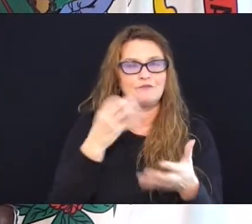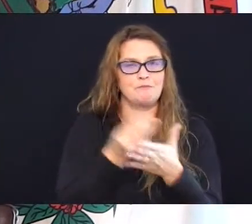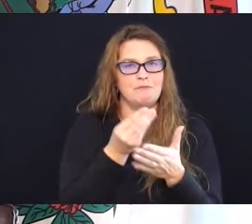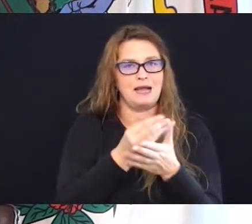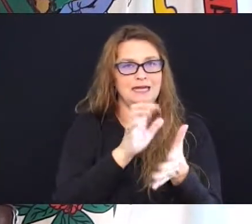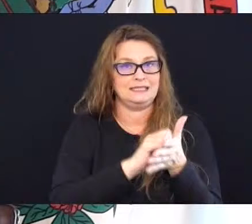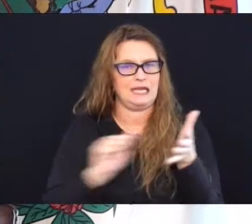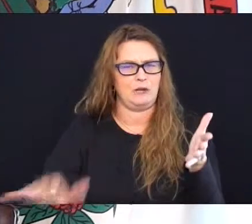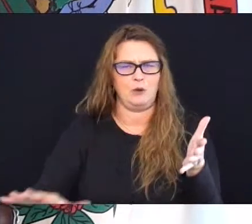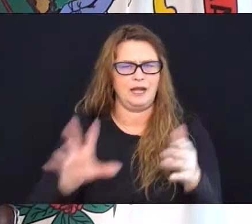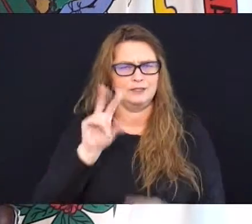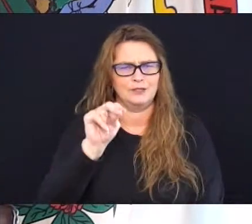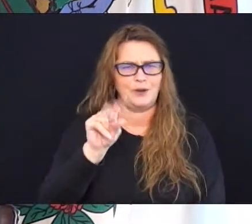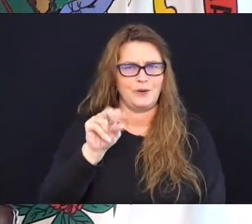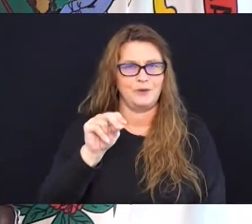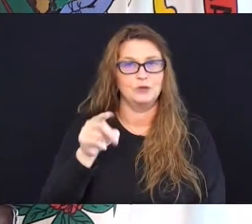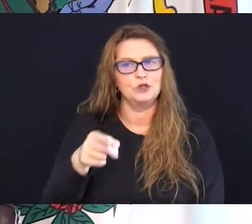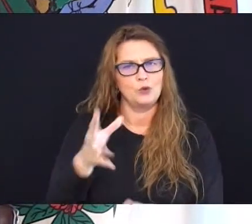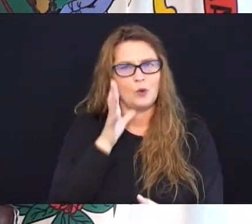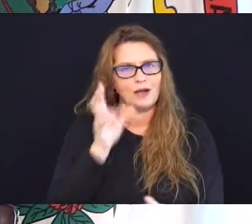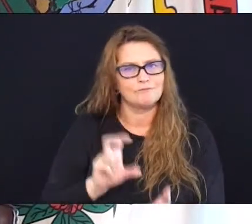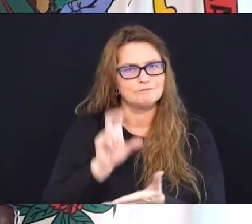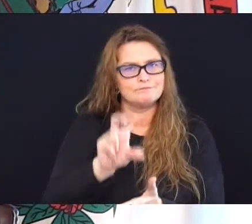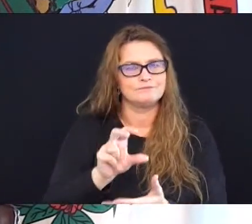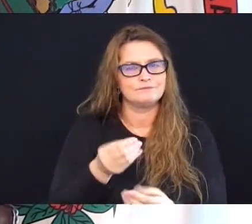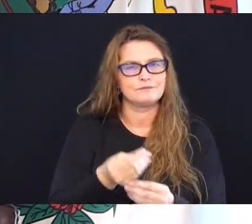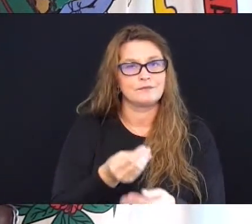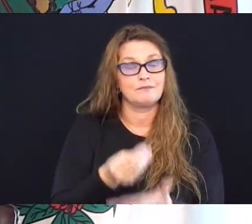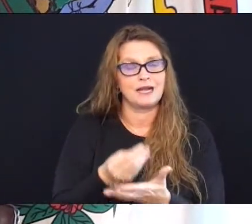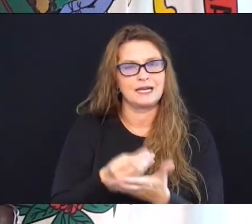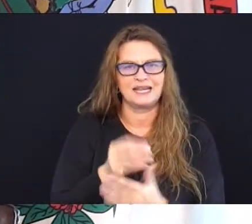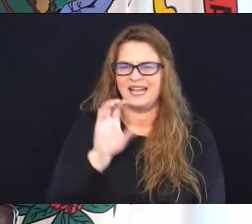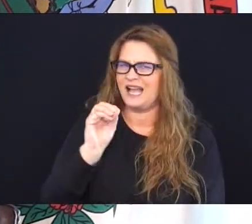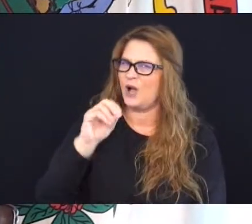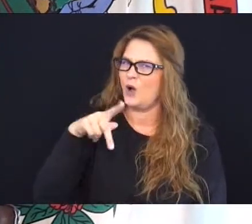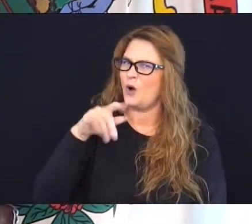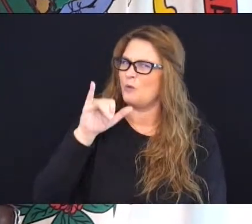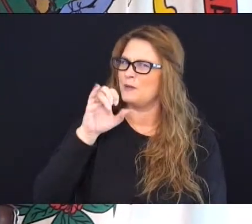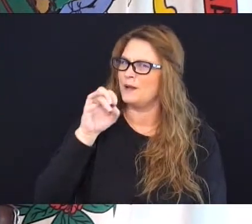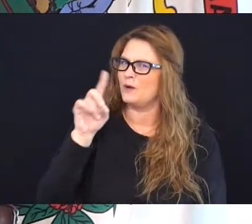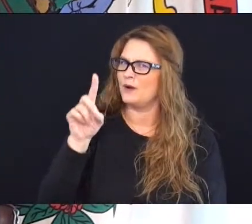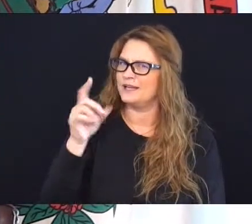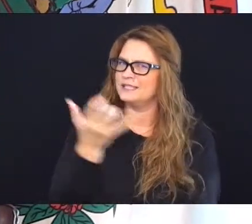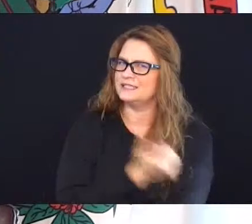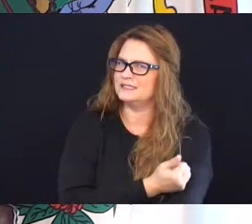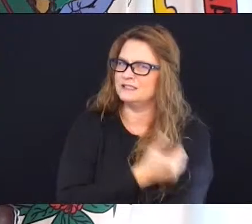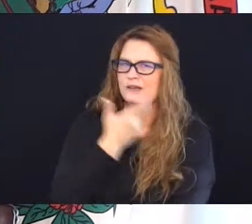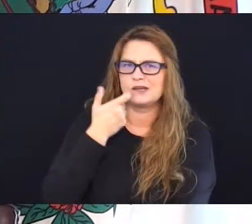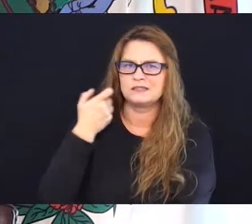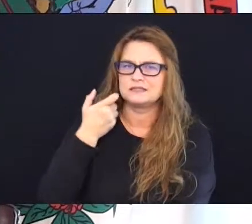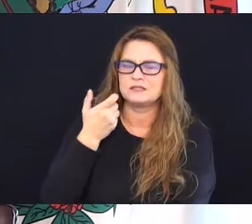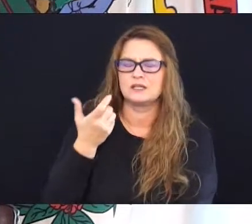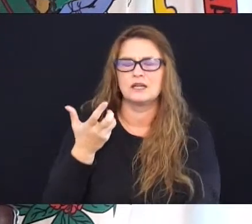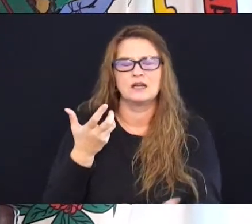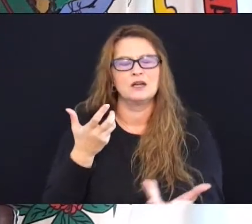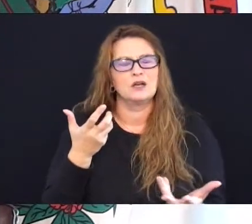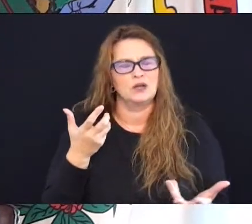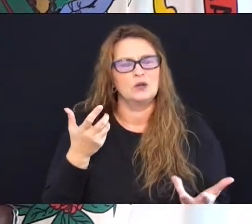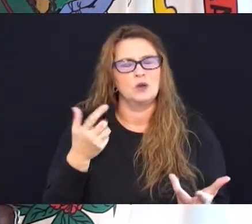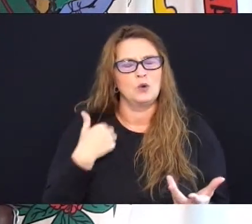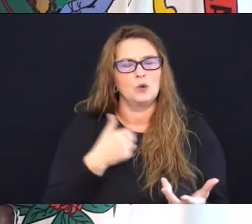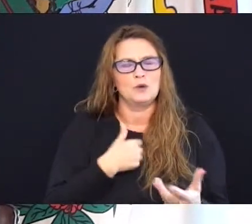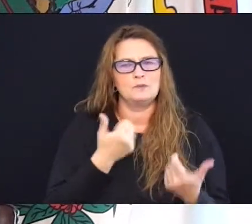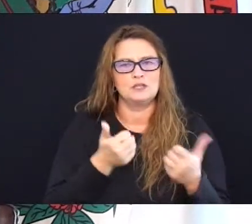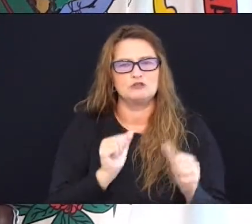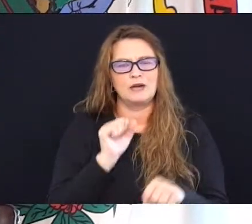from the standpoint of the opioid situation, you know, the AG's been working this with our cities and our counties on a